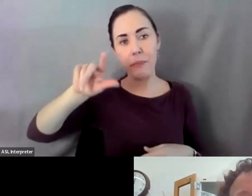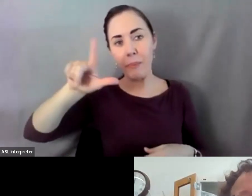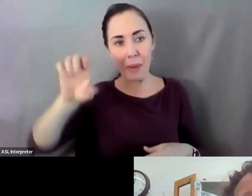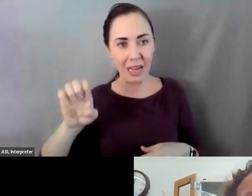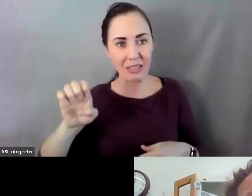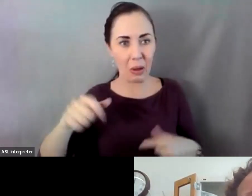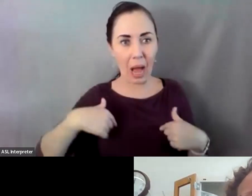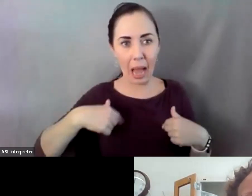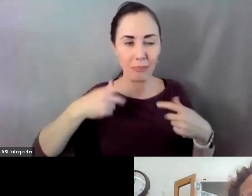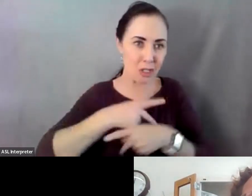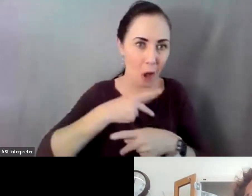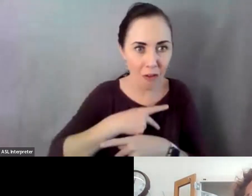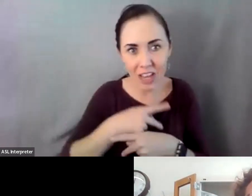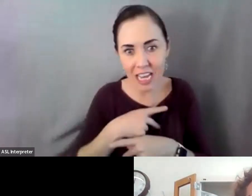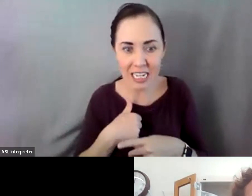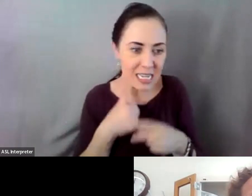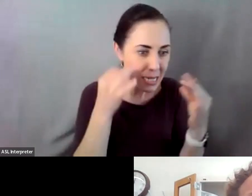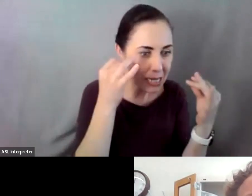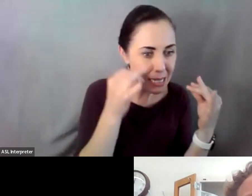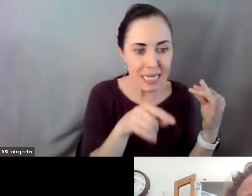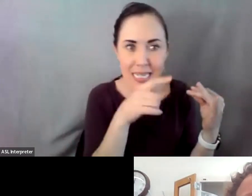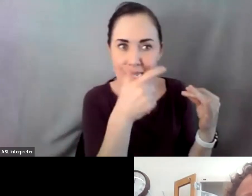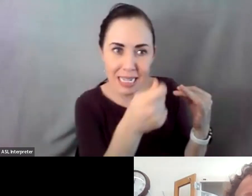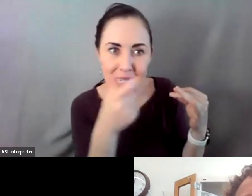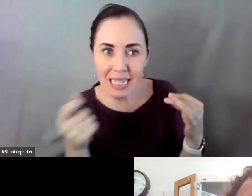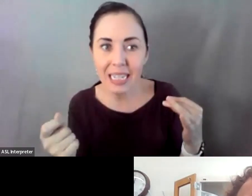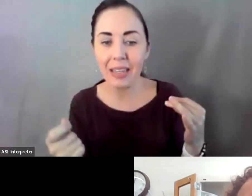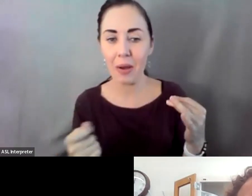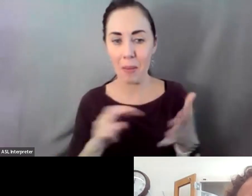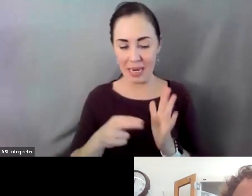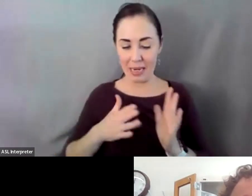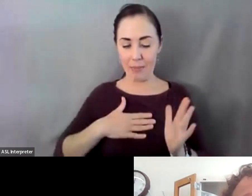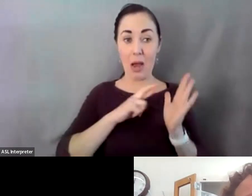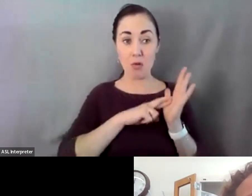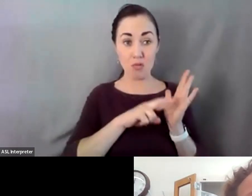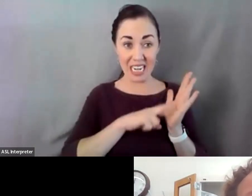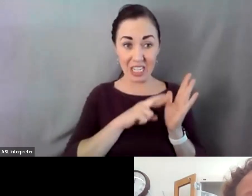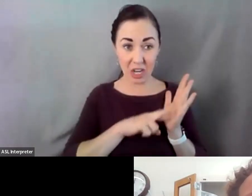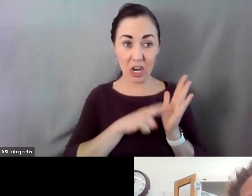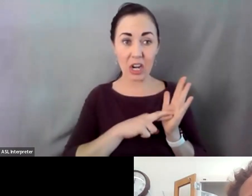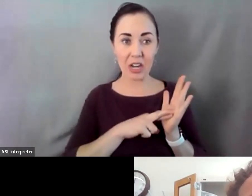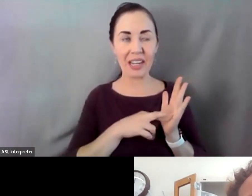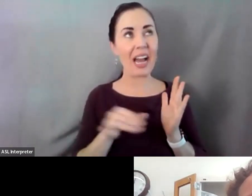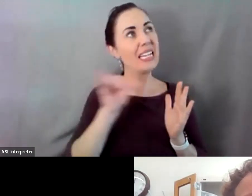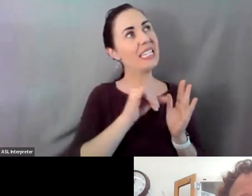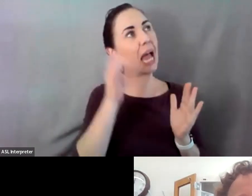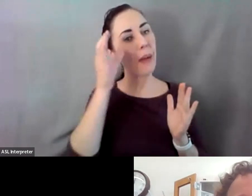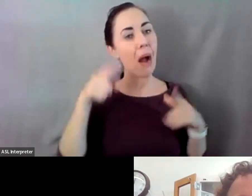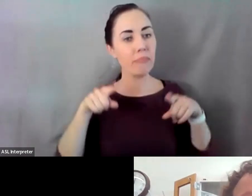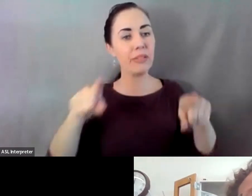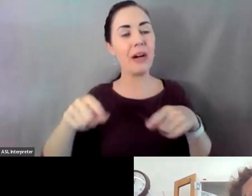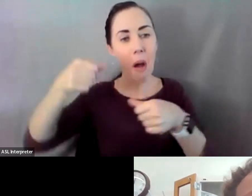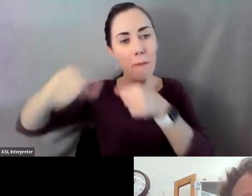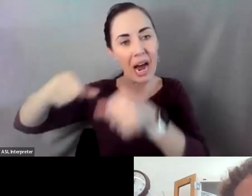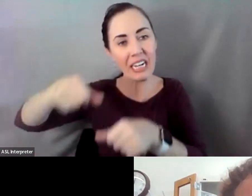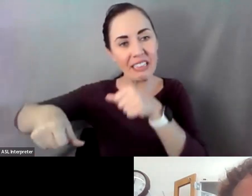solve and why they're interesting. And so doing research for me is sort of like the ultimate puzzle. And it's what I